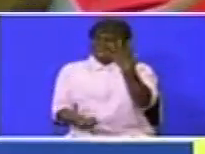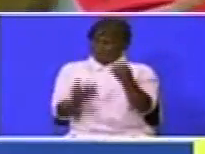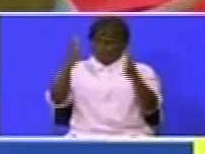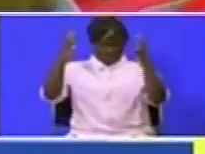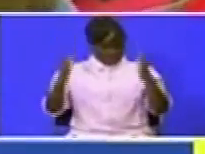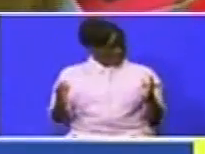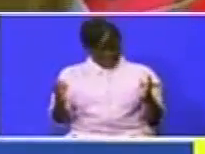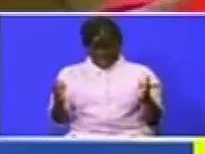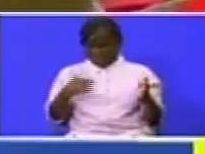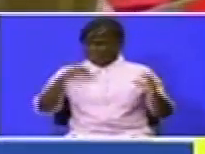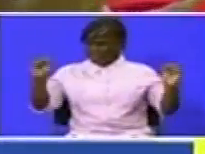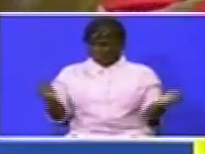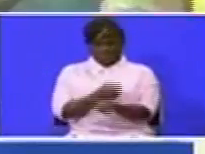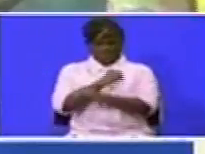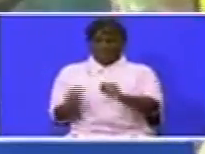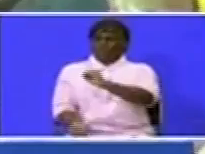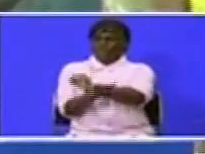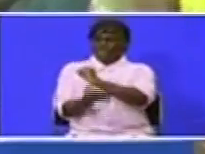don't know whether it's a miracle and a half, but it's a miracle.